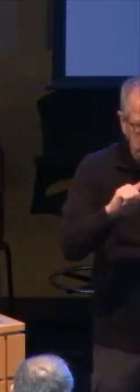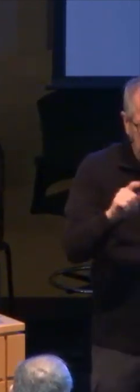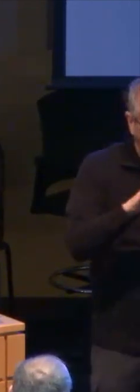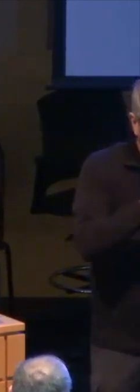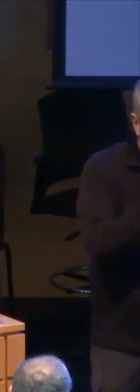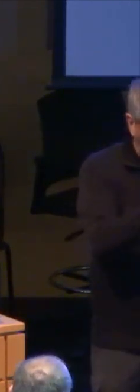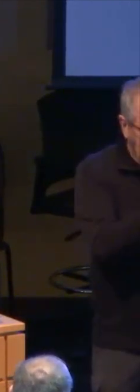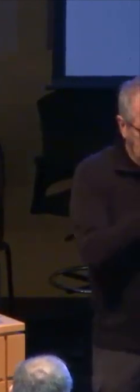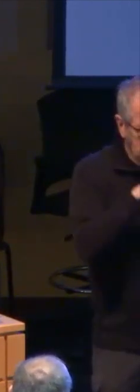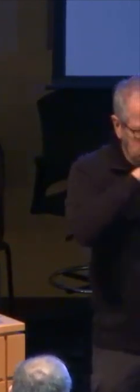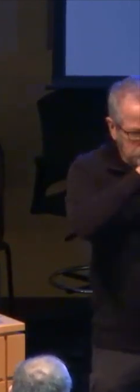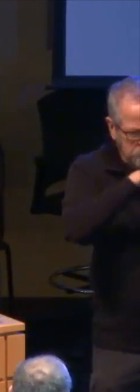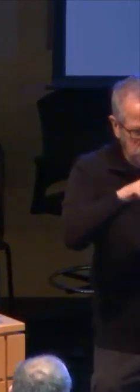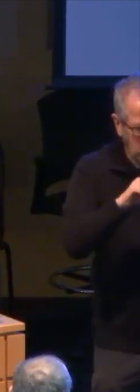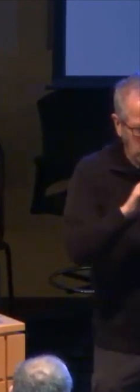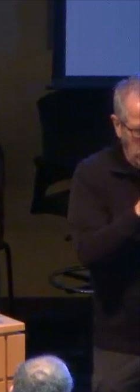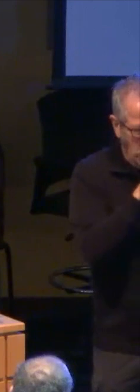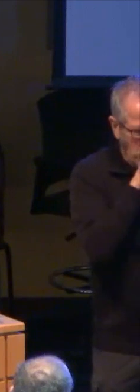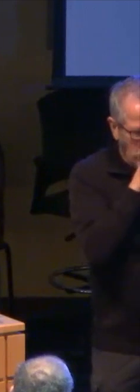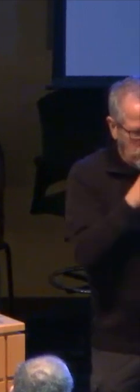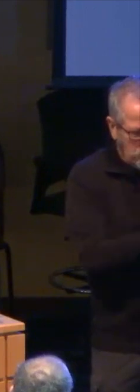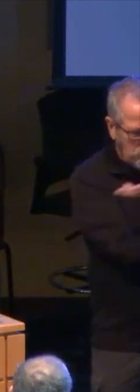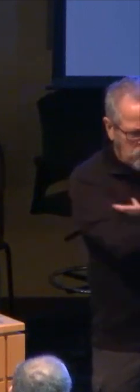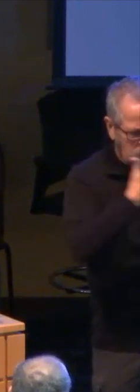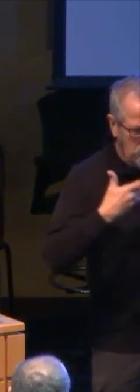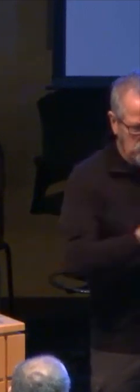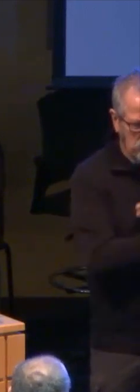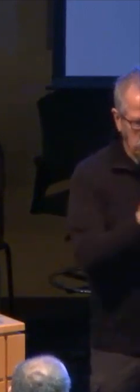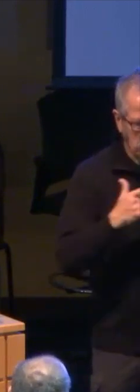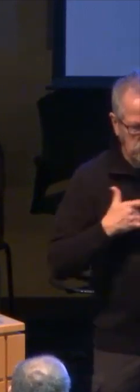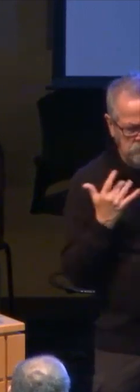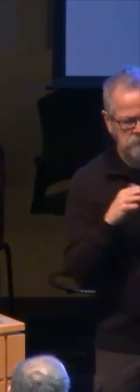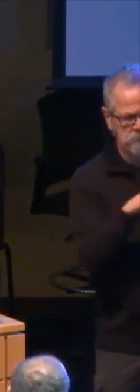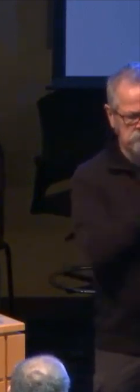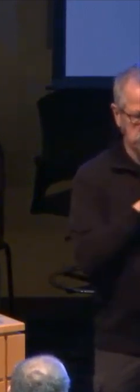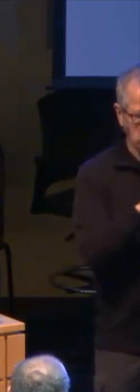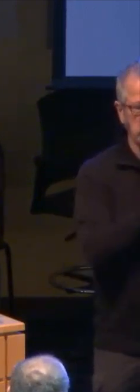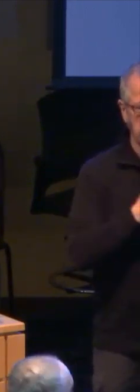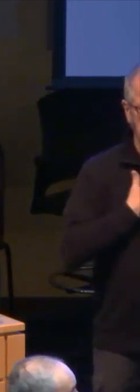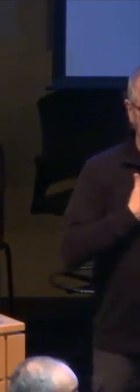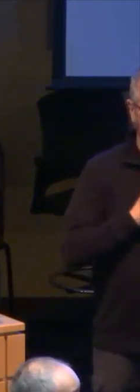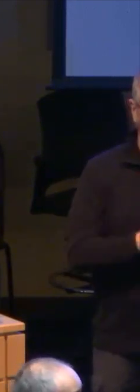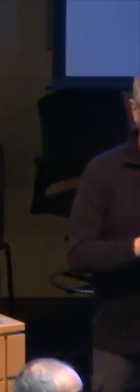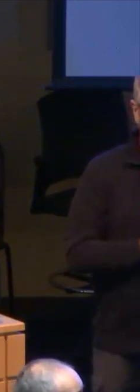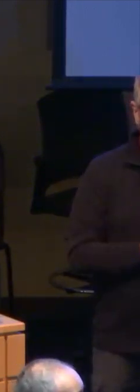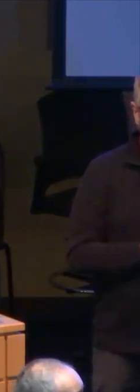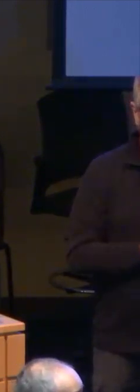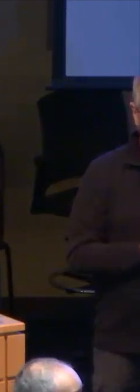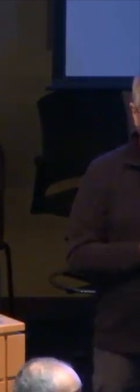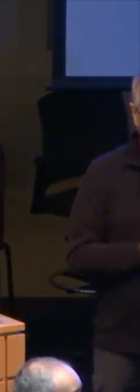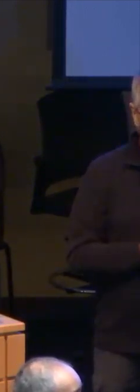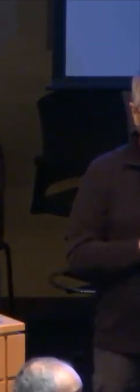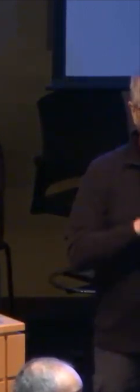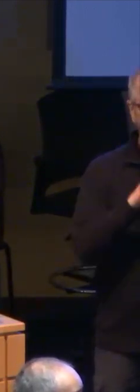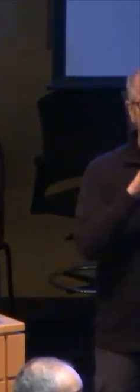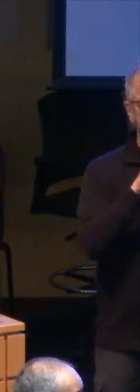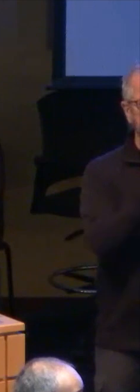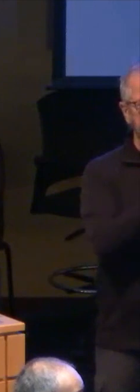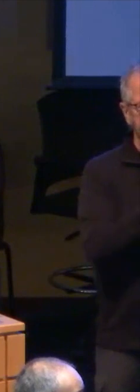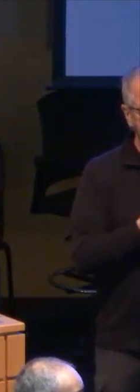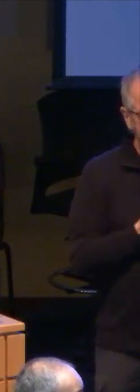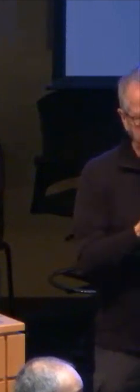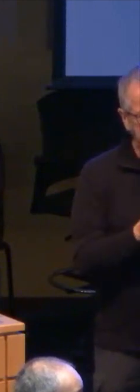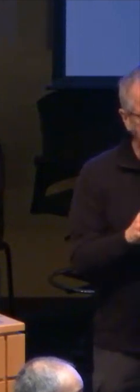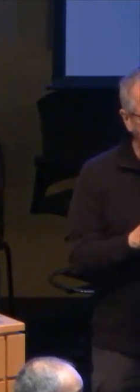One of the things that stands out about Dr. Straneo's research is her work with the local Greenland Inuit